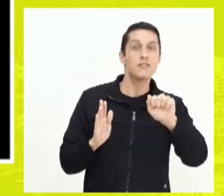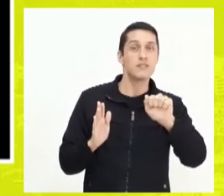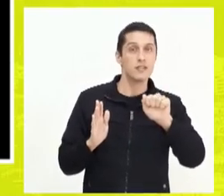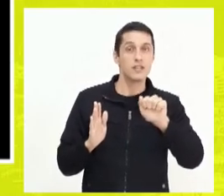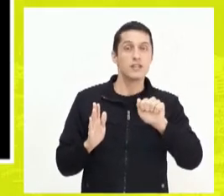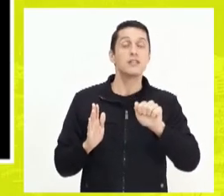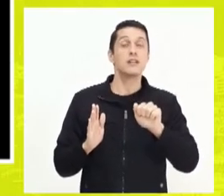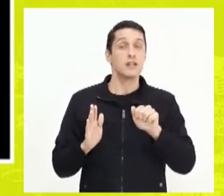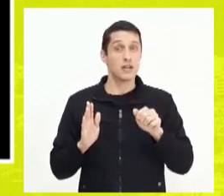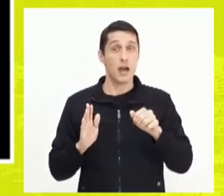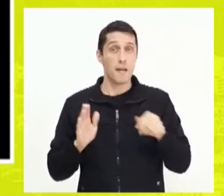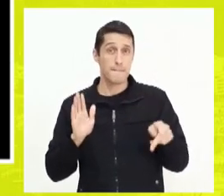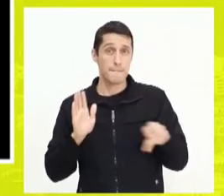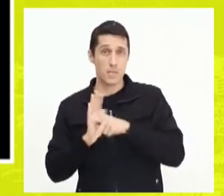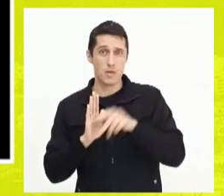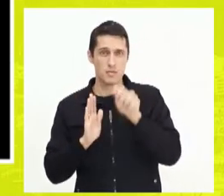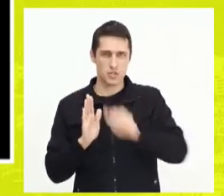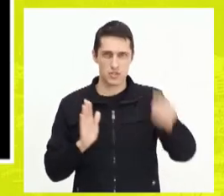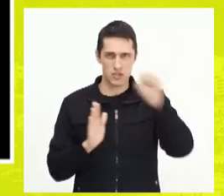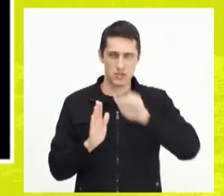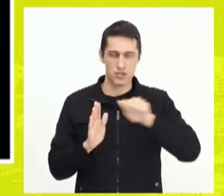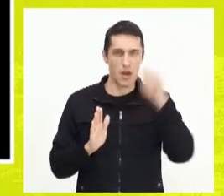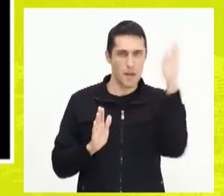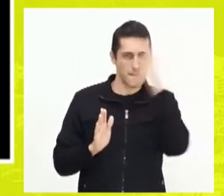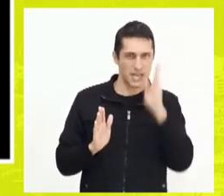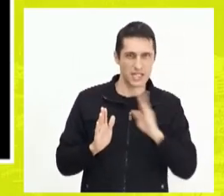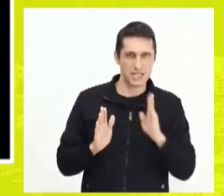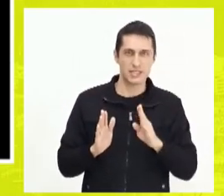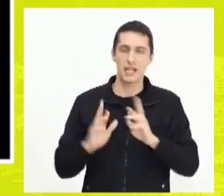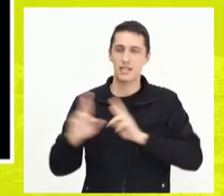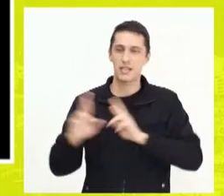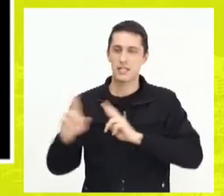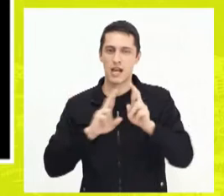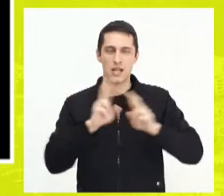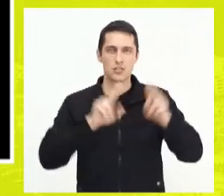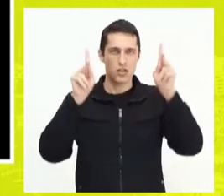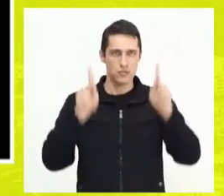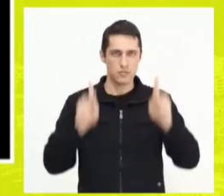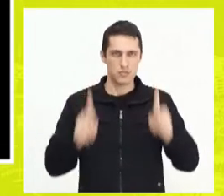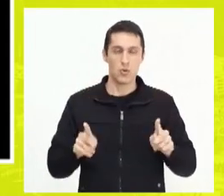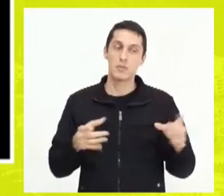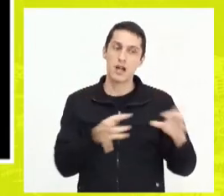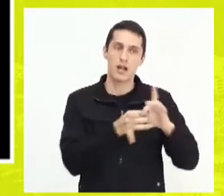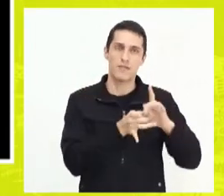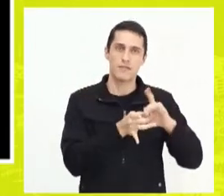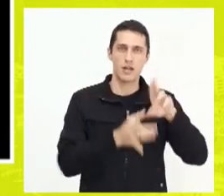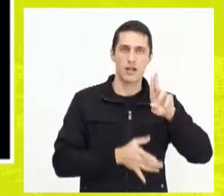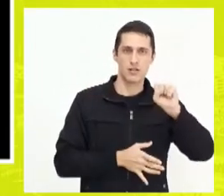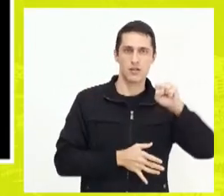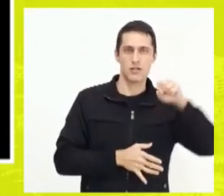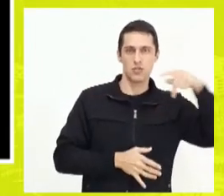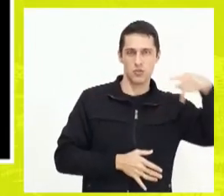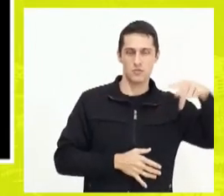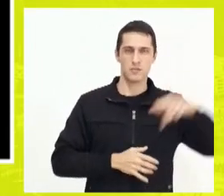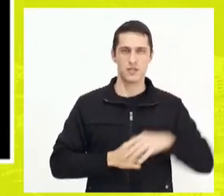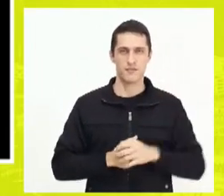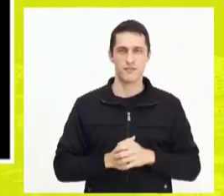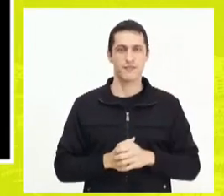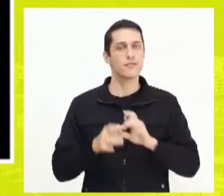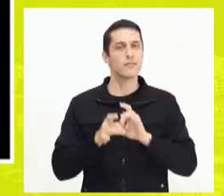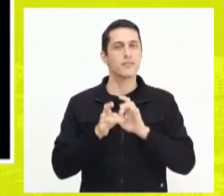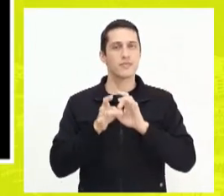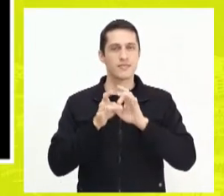my text my article is available and you guys can go ahead and and check there it's